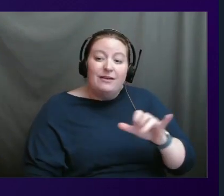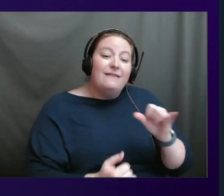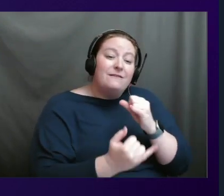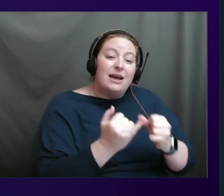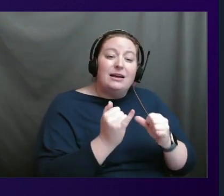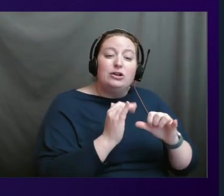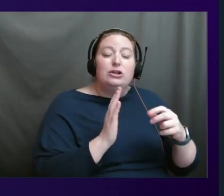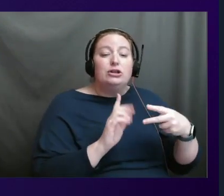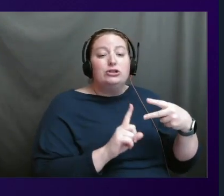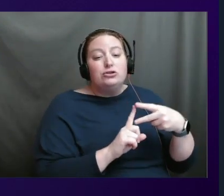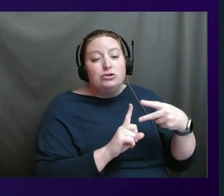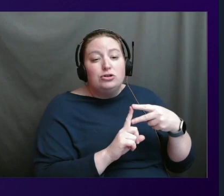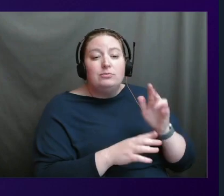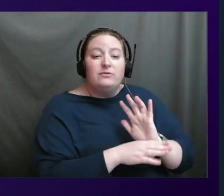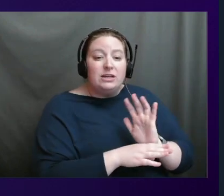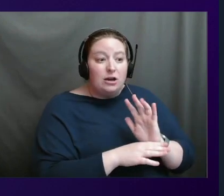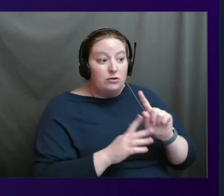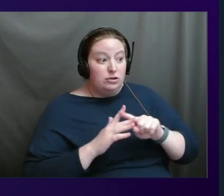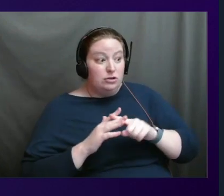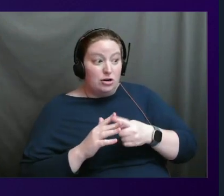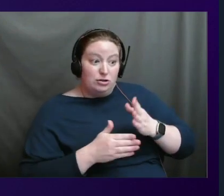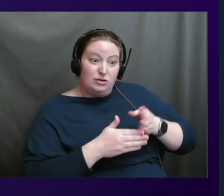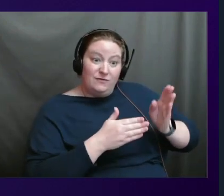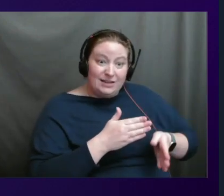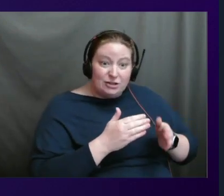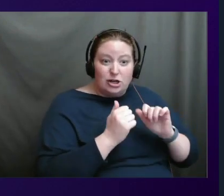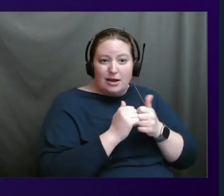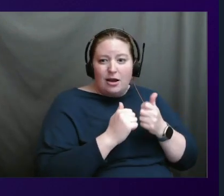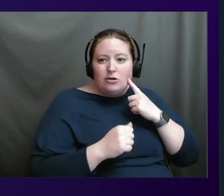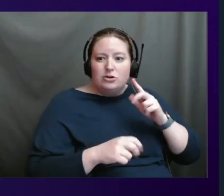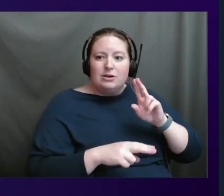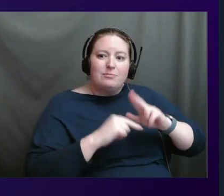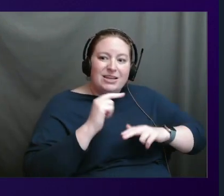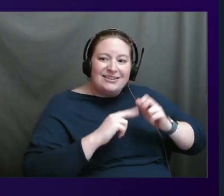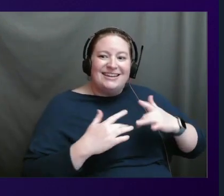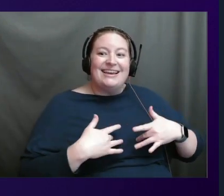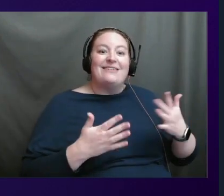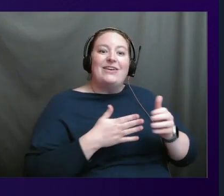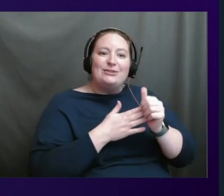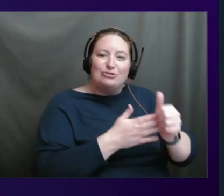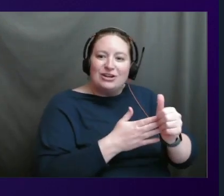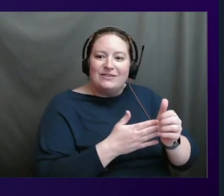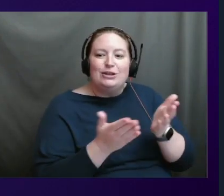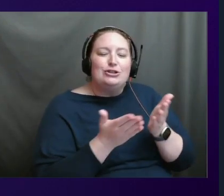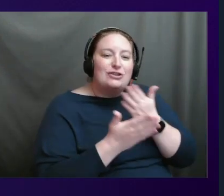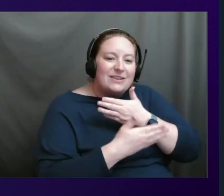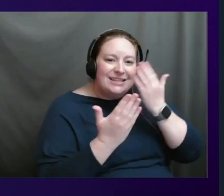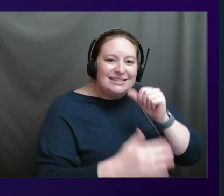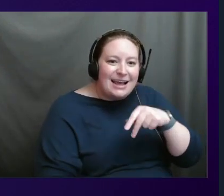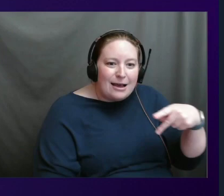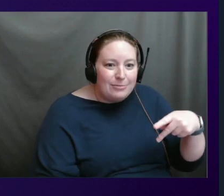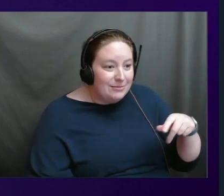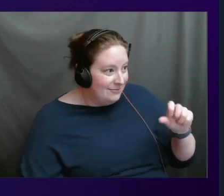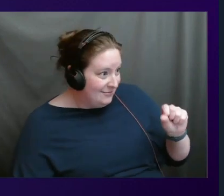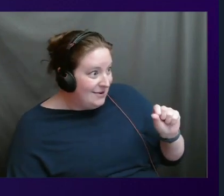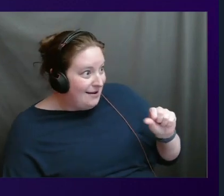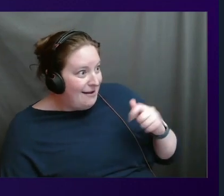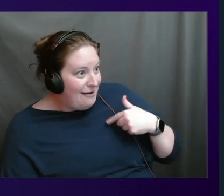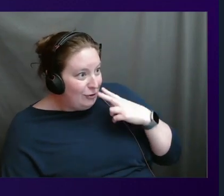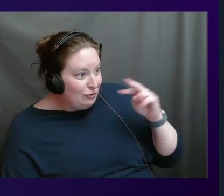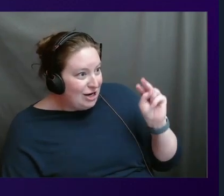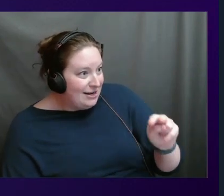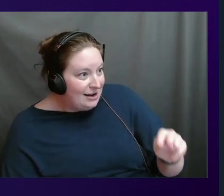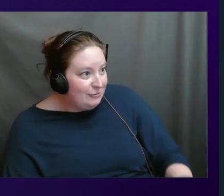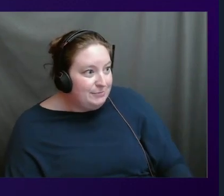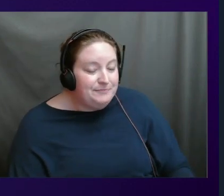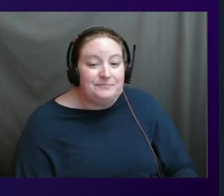through start to finish how you can build an event-driven serverless app, which I know Farah will be very excited about. I know, I'm like, I got to check this one out. We also had a